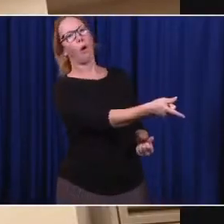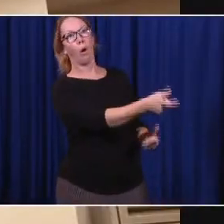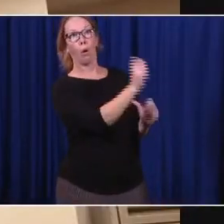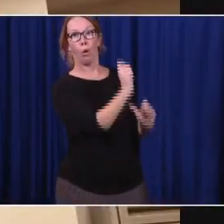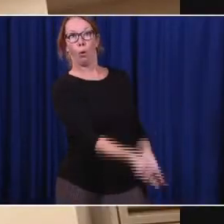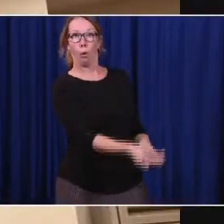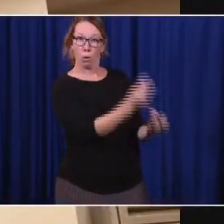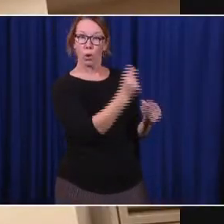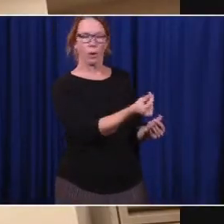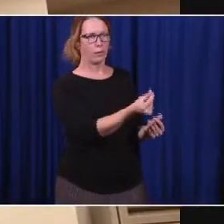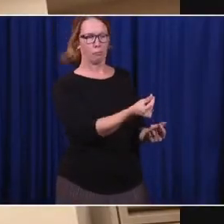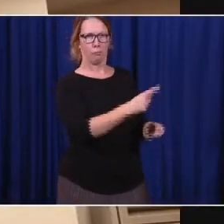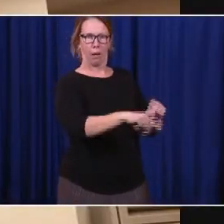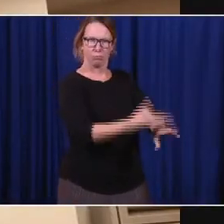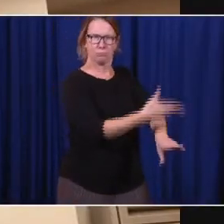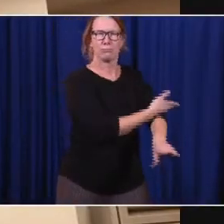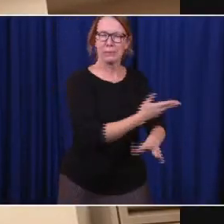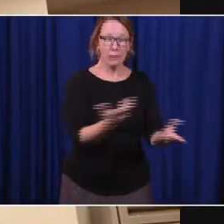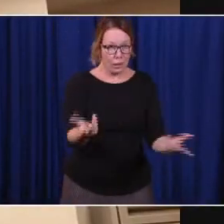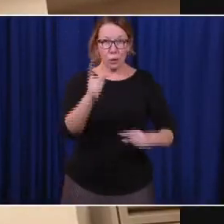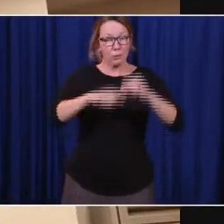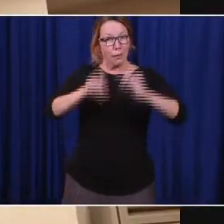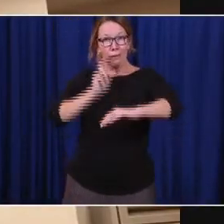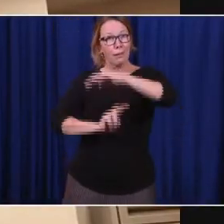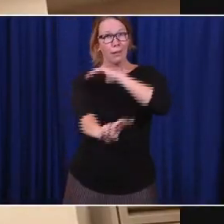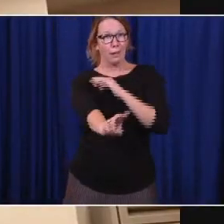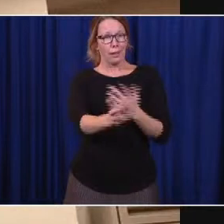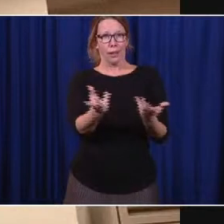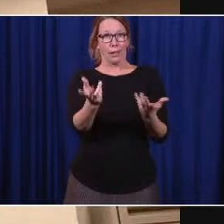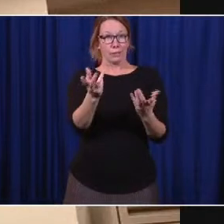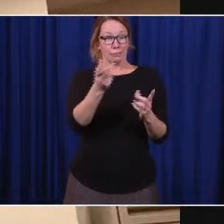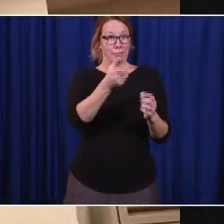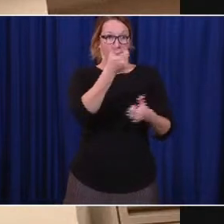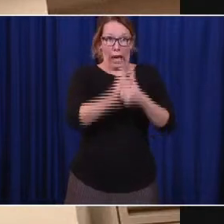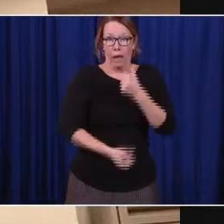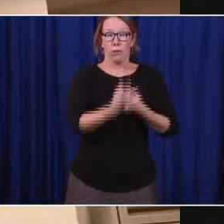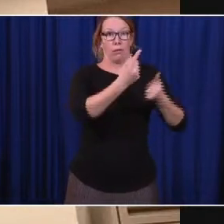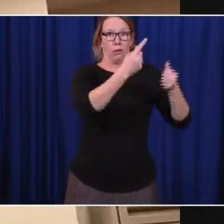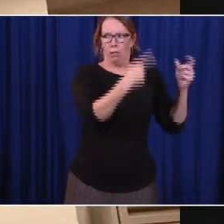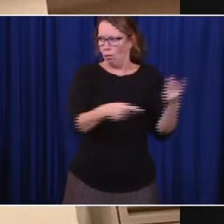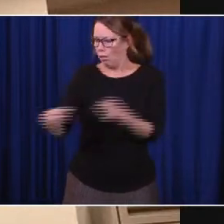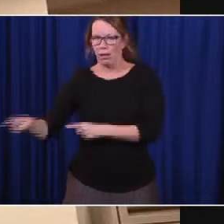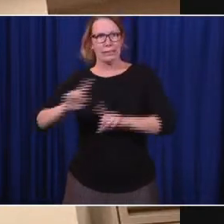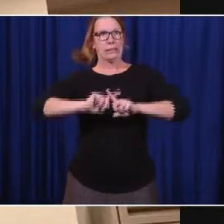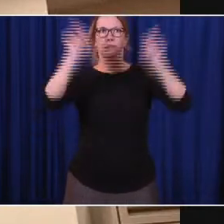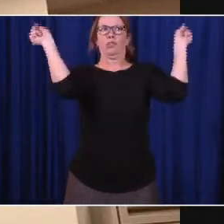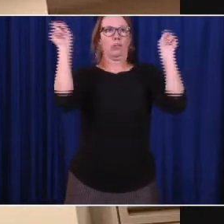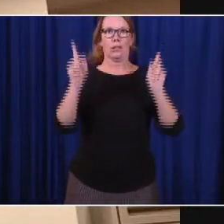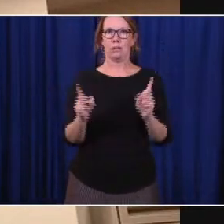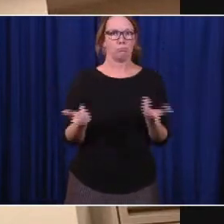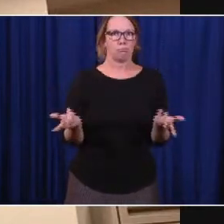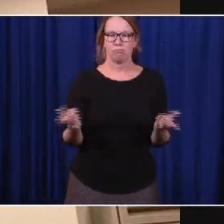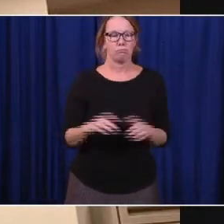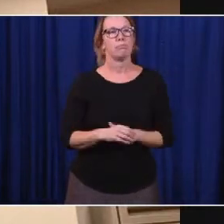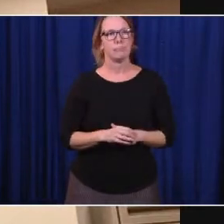does not hold any biases, and it can affect all patients from all backgrounds.